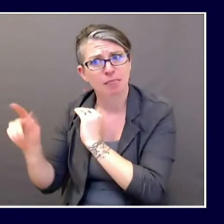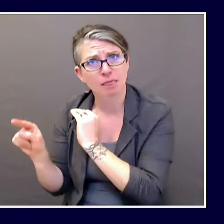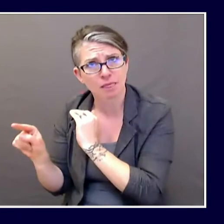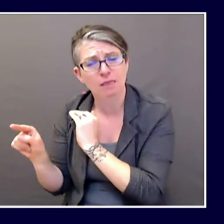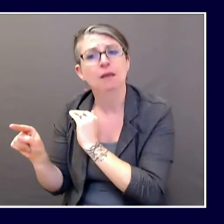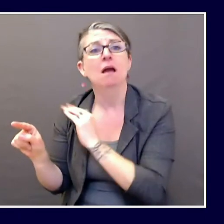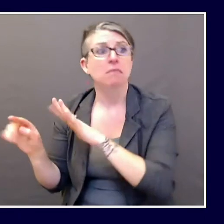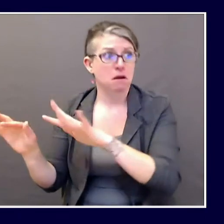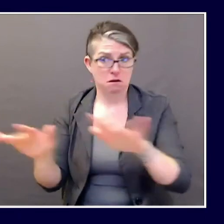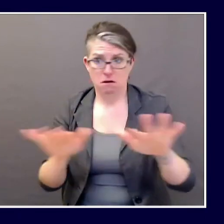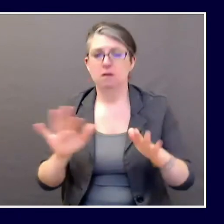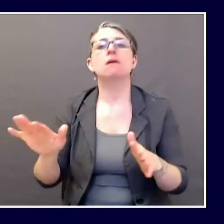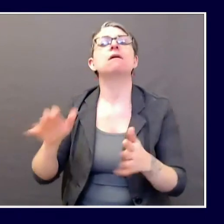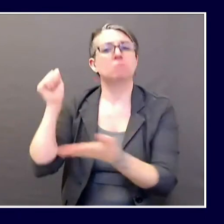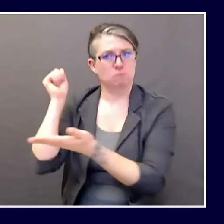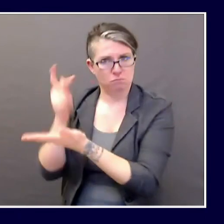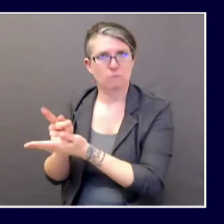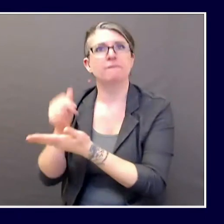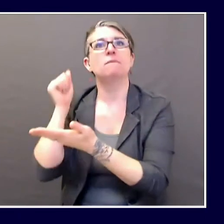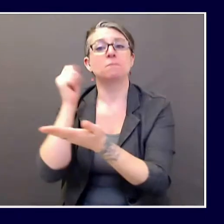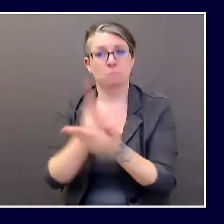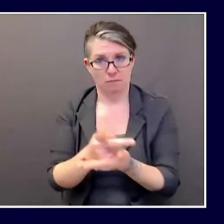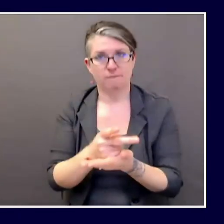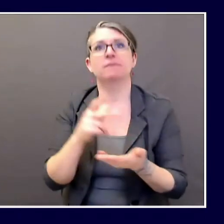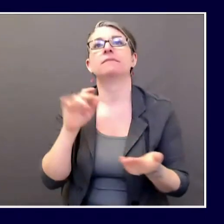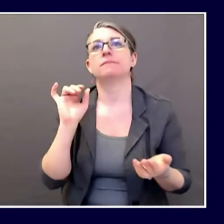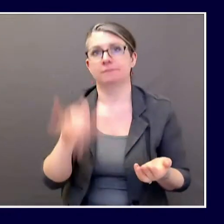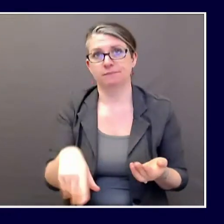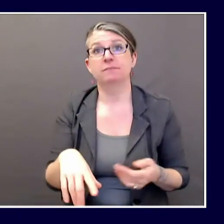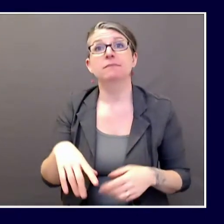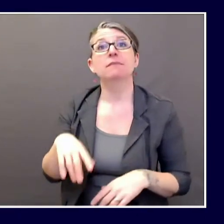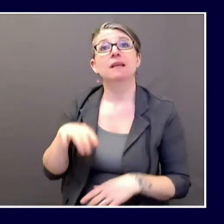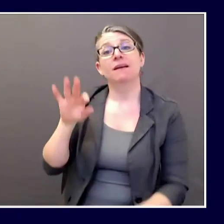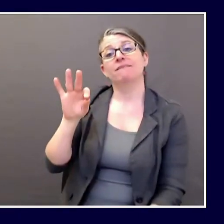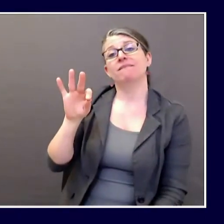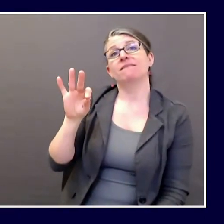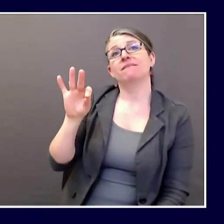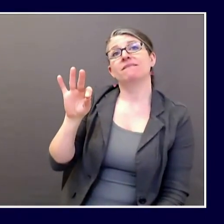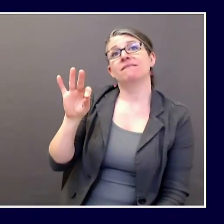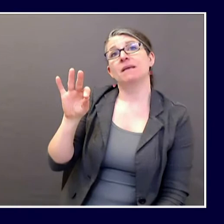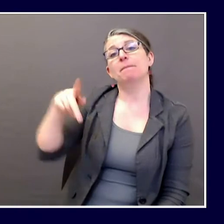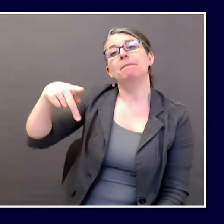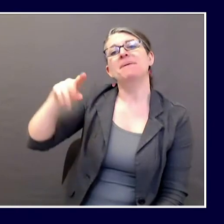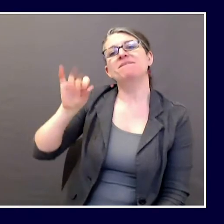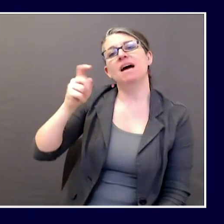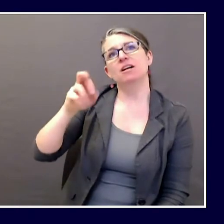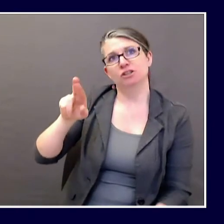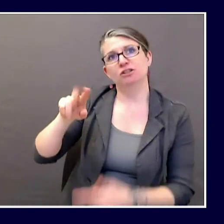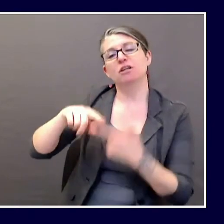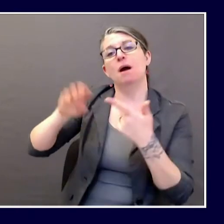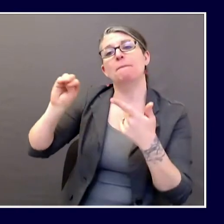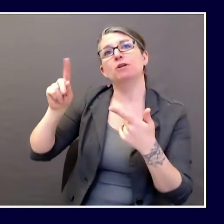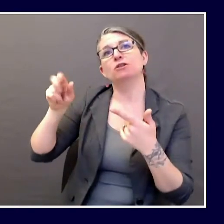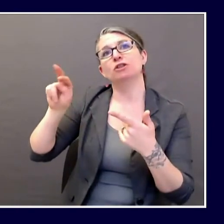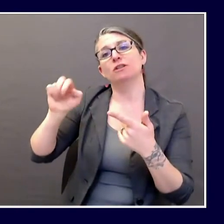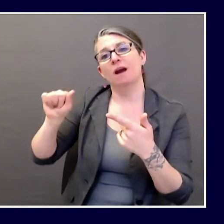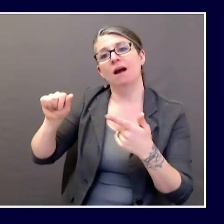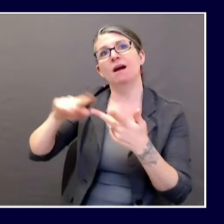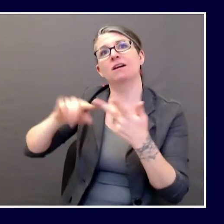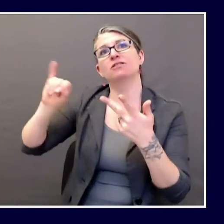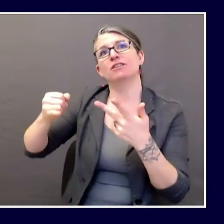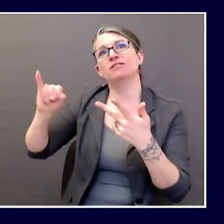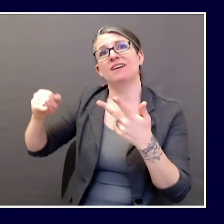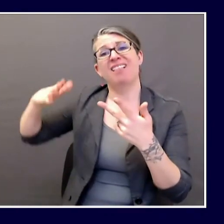gears in motion to get that process going, to review the more updated data, so on and so forth. I don't know when